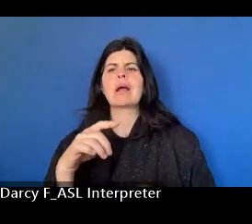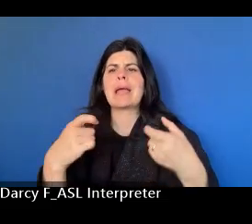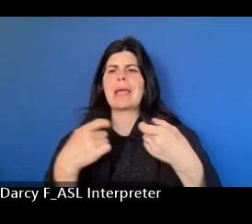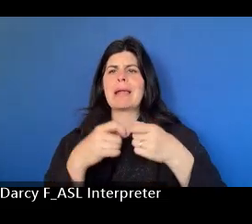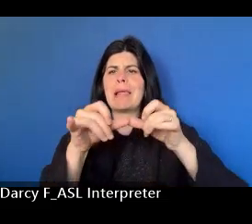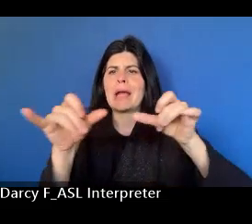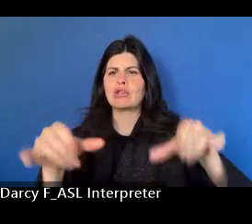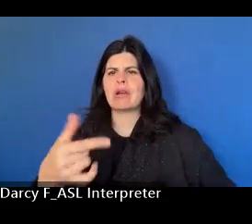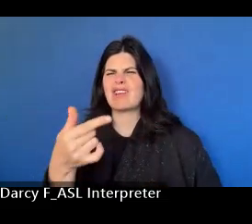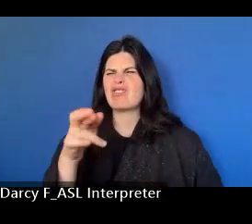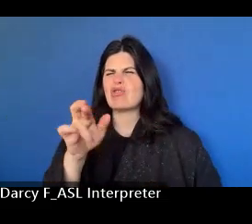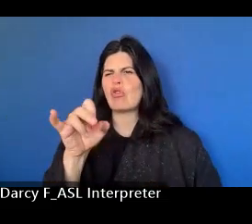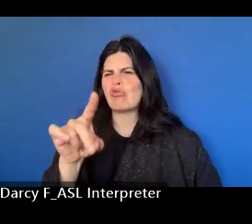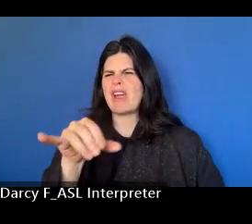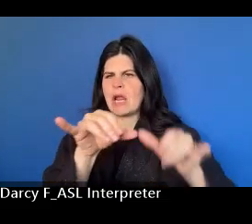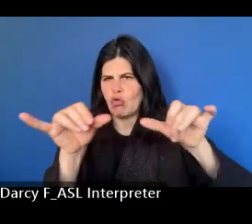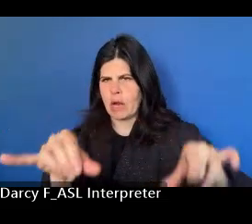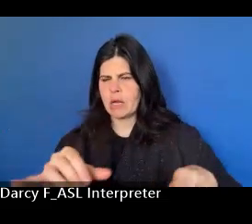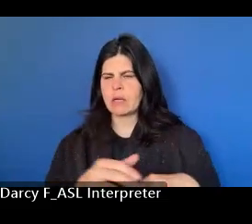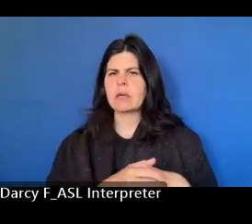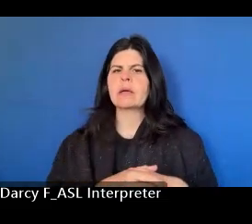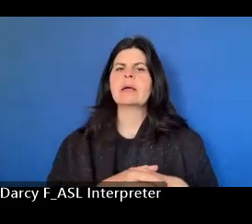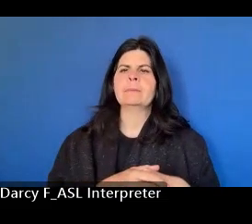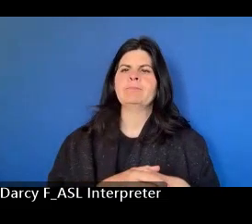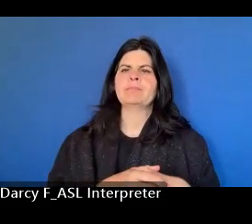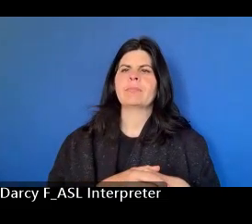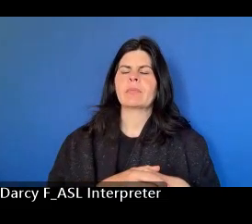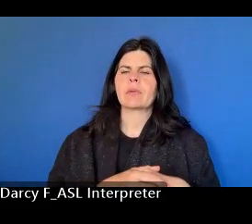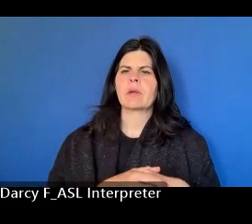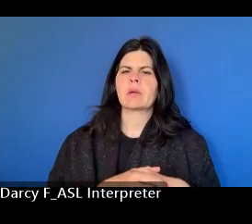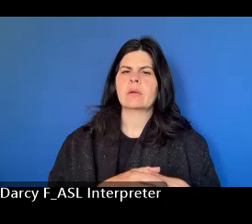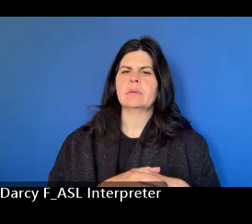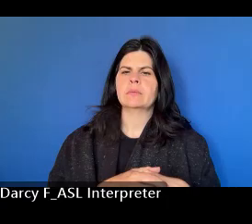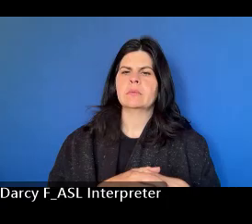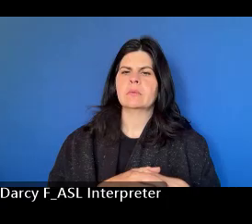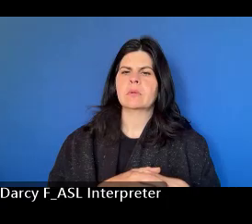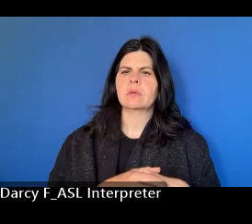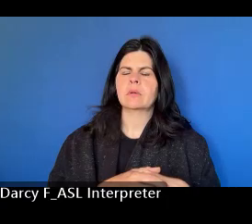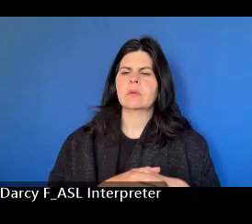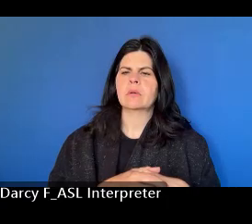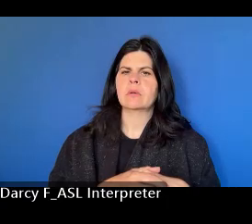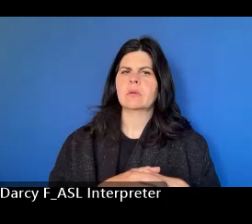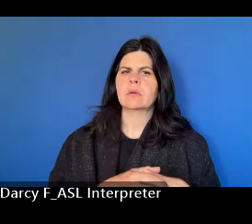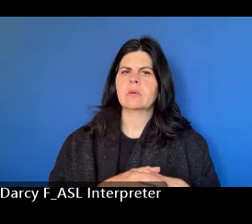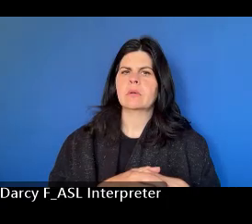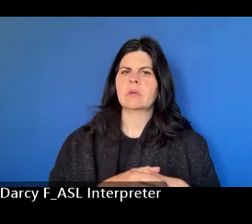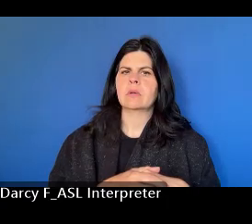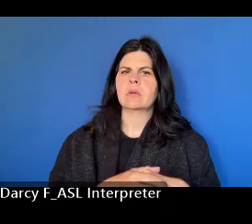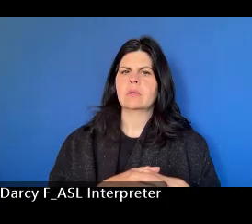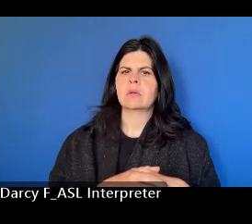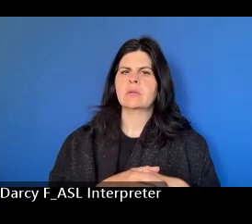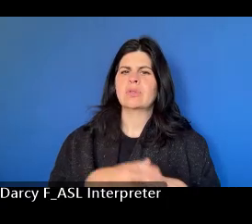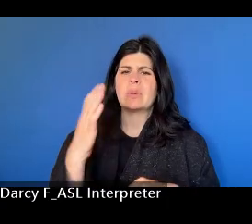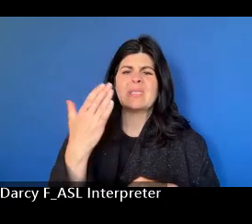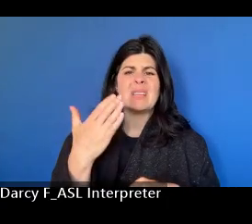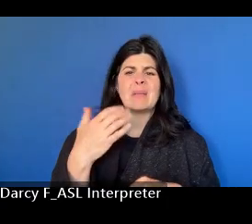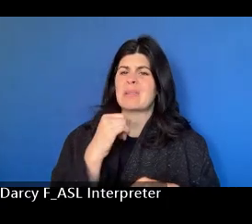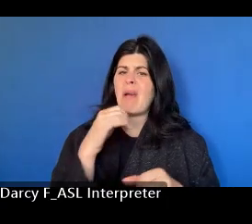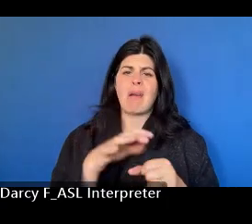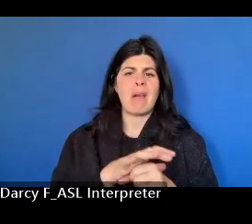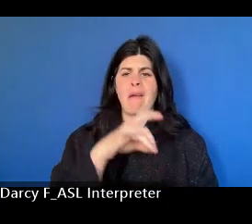me that it's lacking in wisdom to compel communities to accept being on all electric